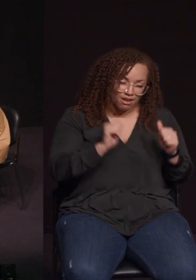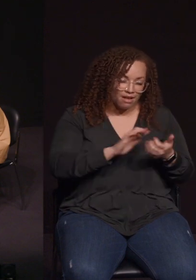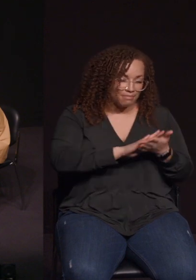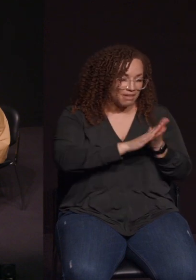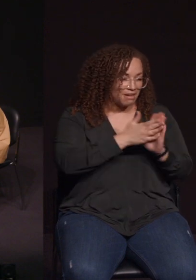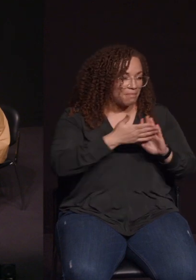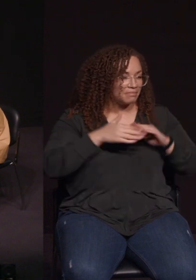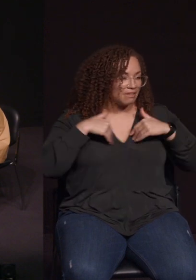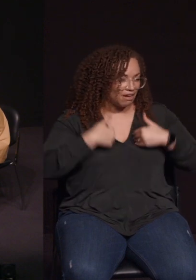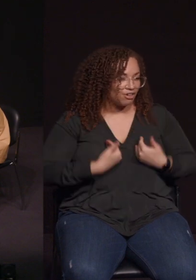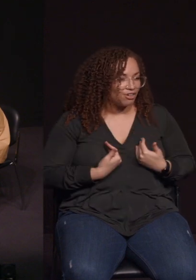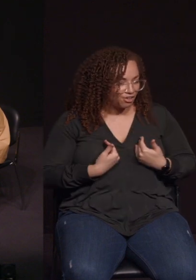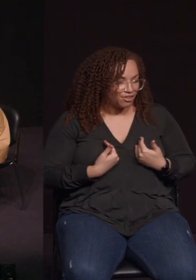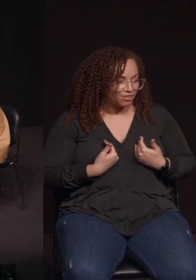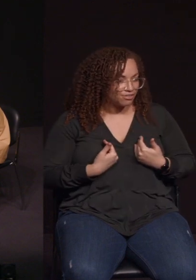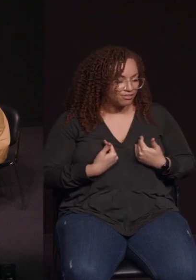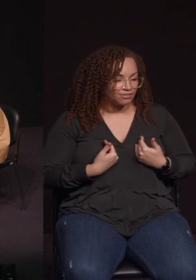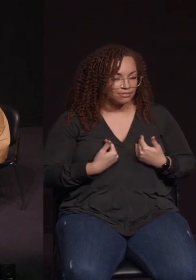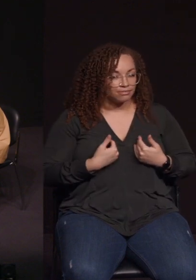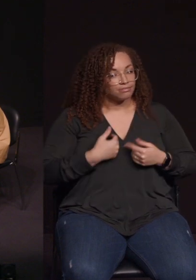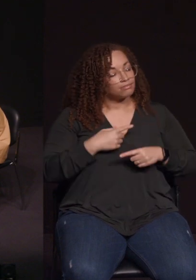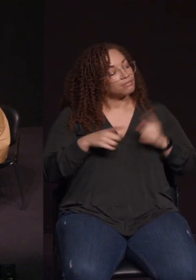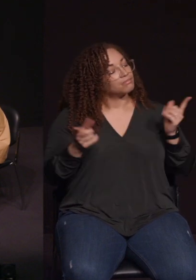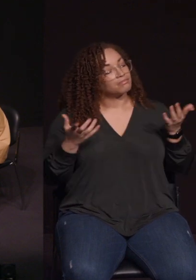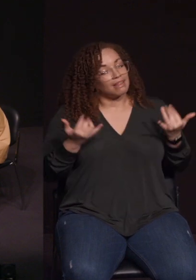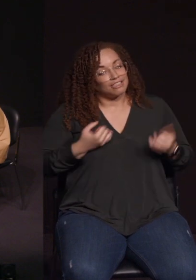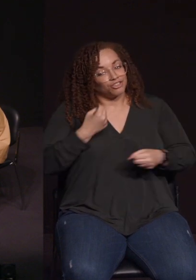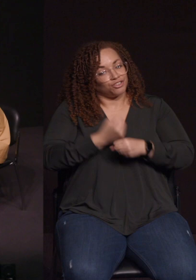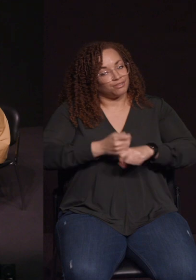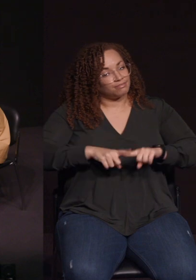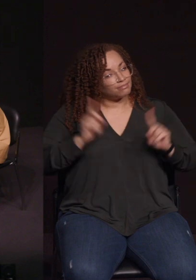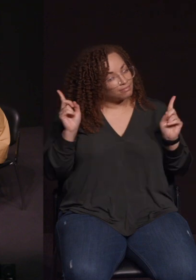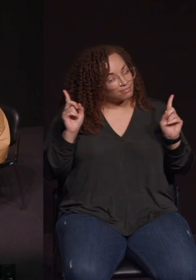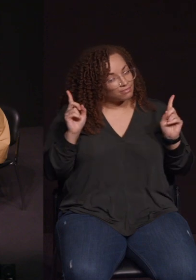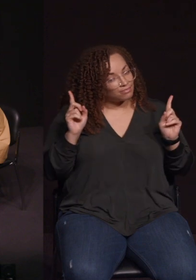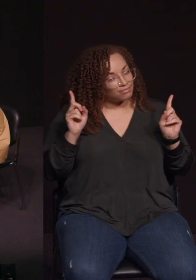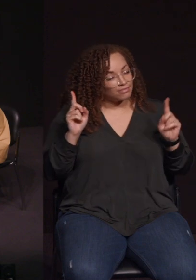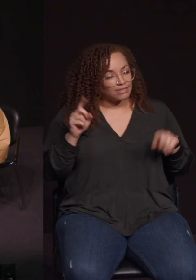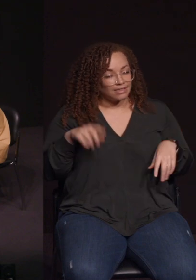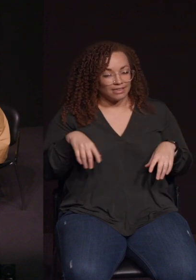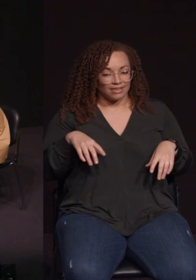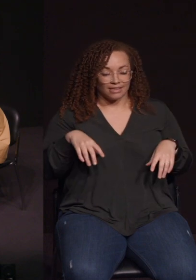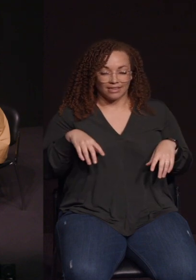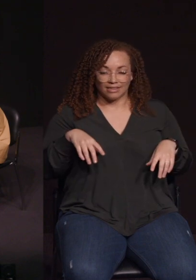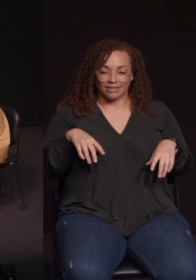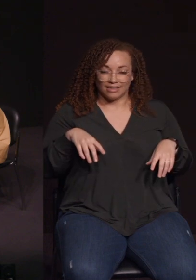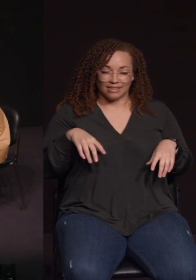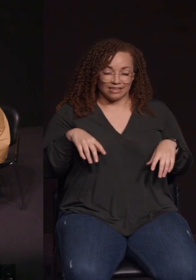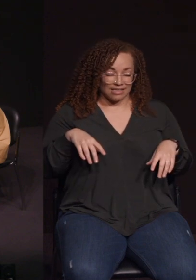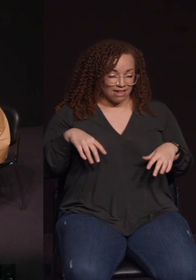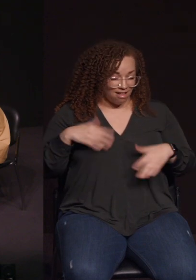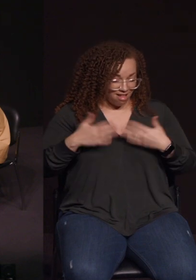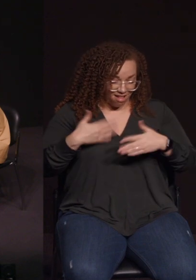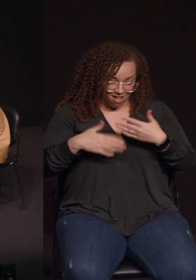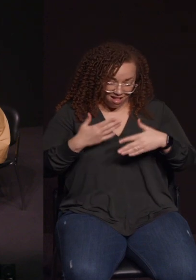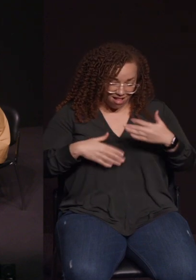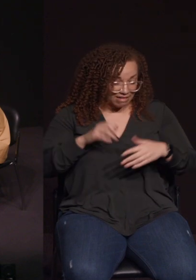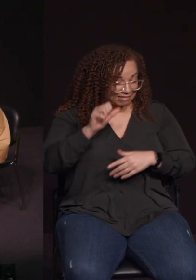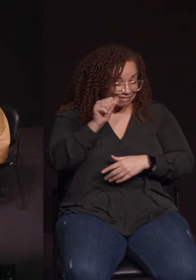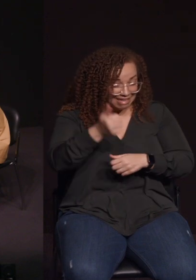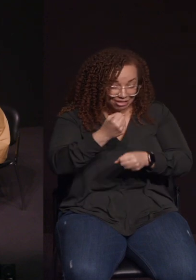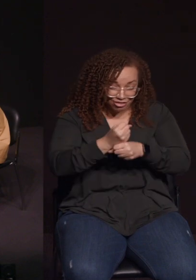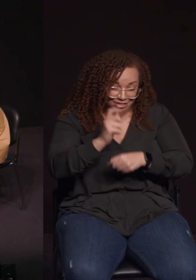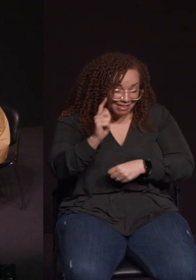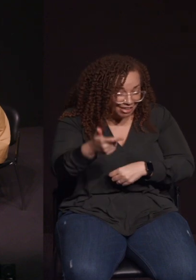we got something for them this year. By the 10th year, they're going to make something happen in that space, or we gonna